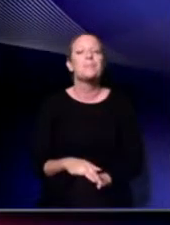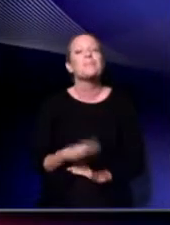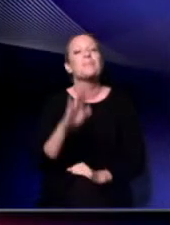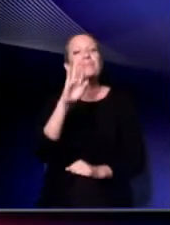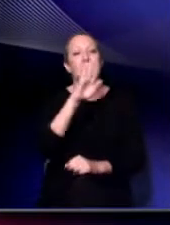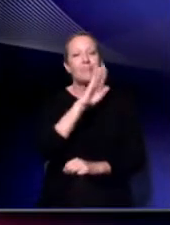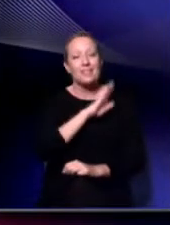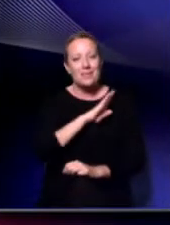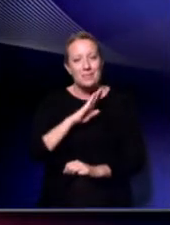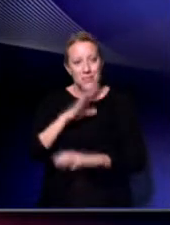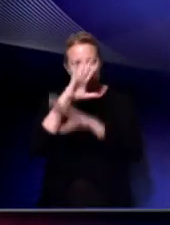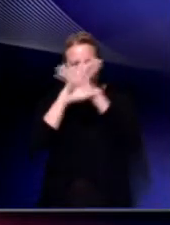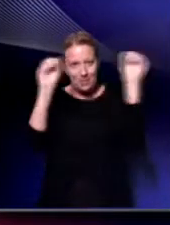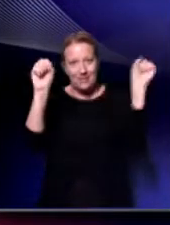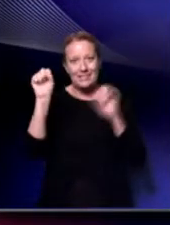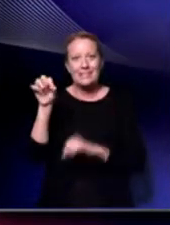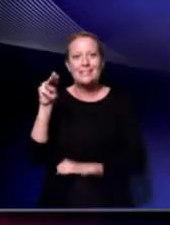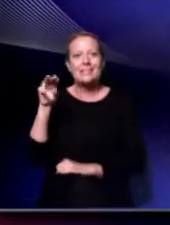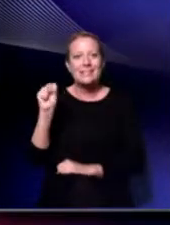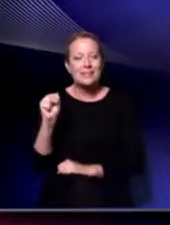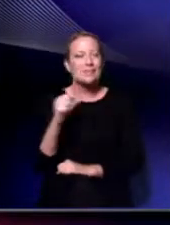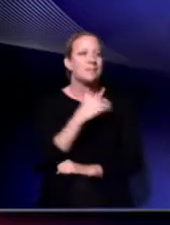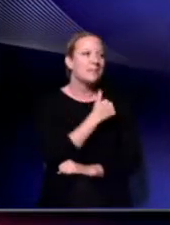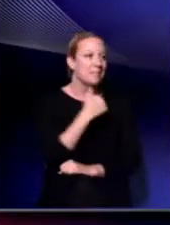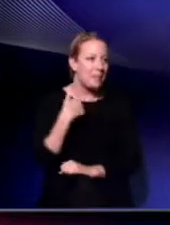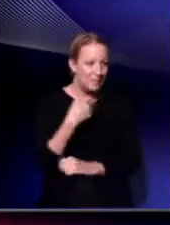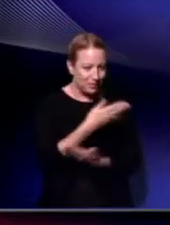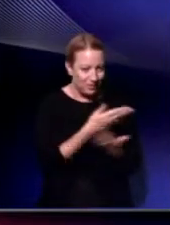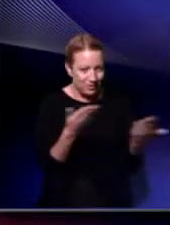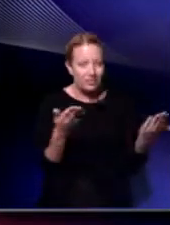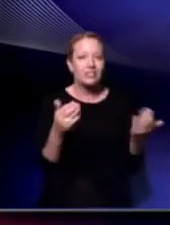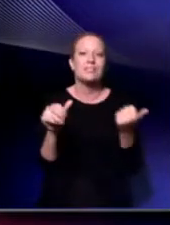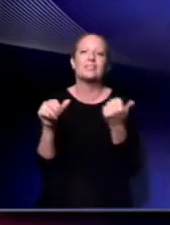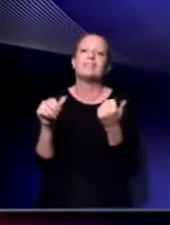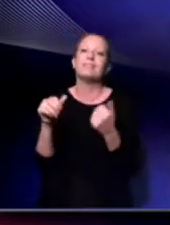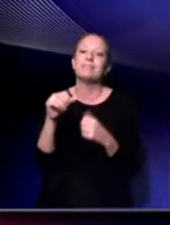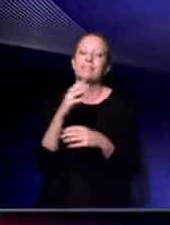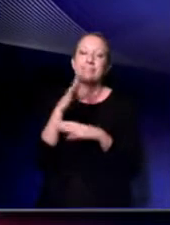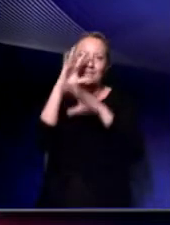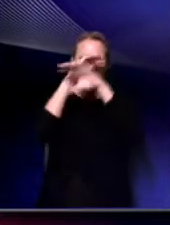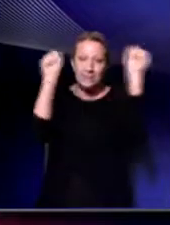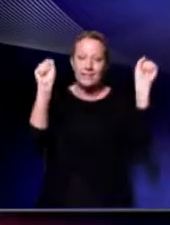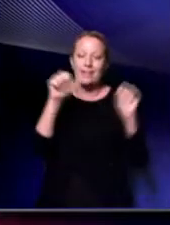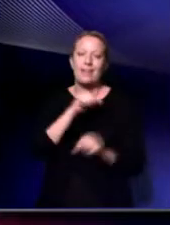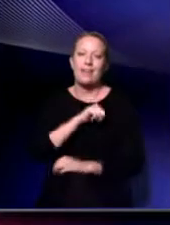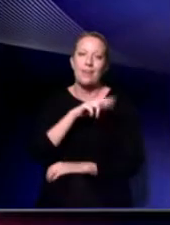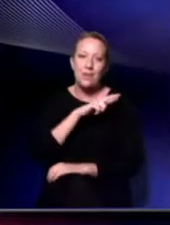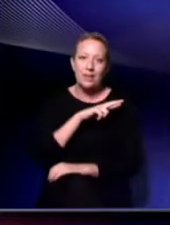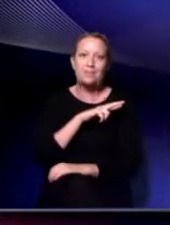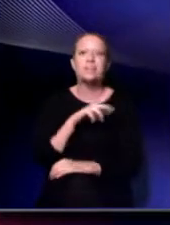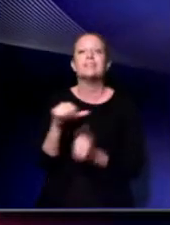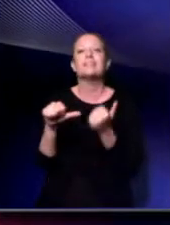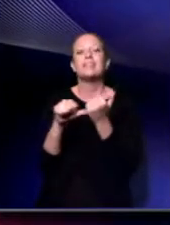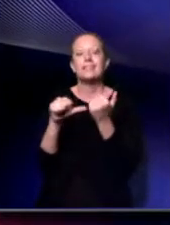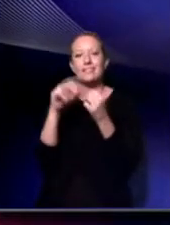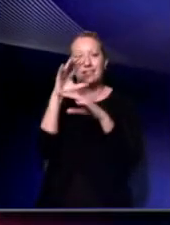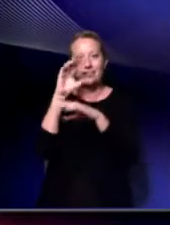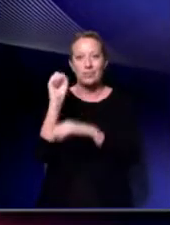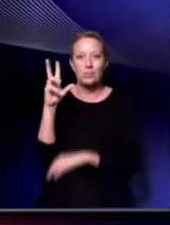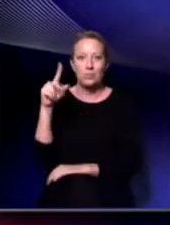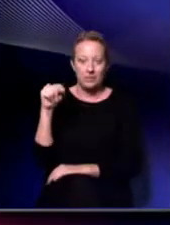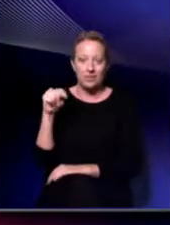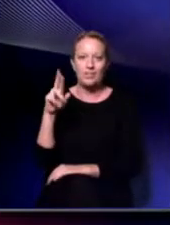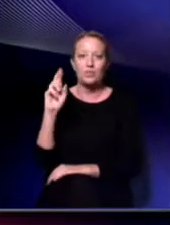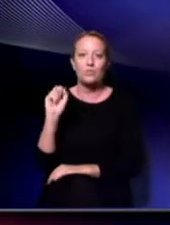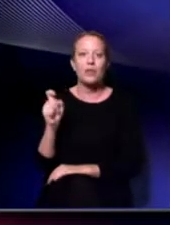members of the board, Superintendent Reichman, Assistant Superintendent Rex, I have presented before you a copy of my